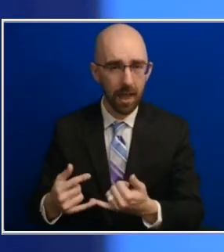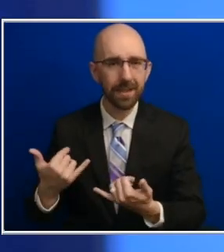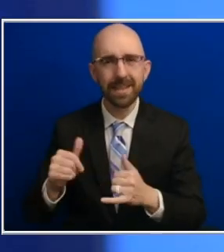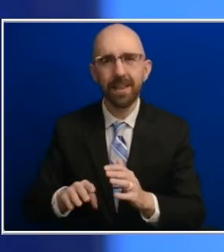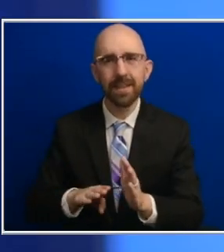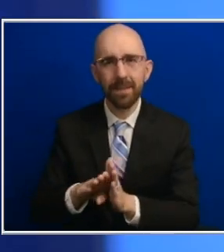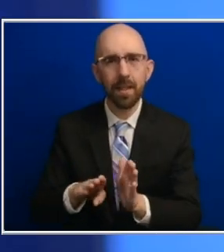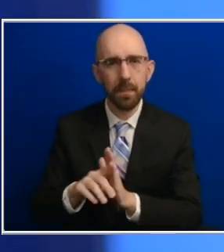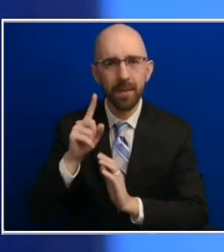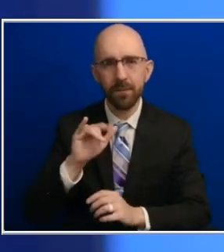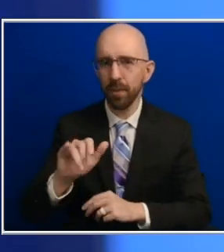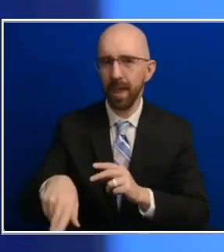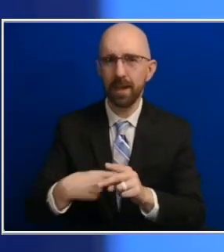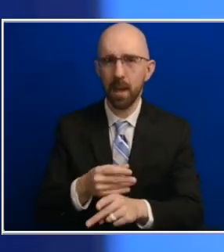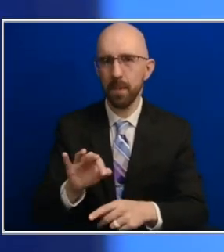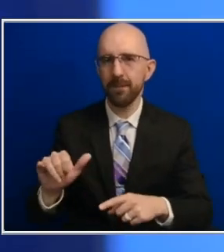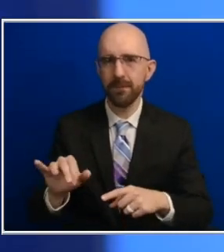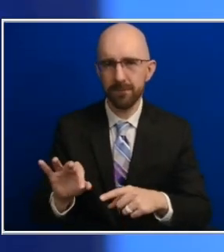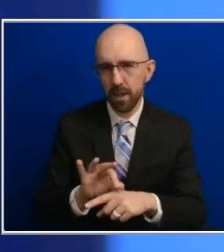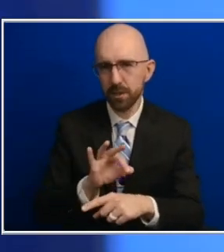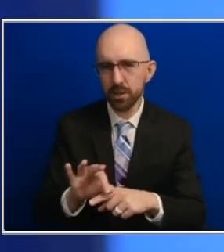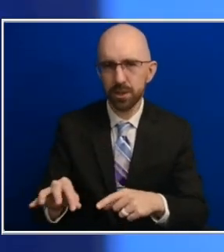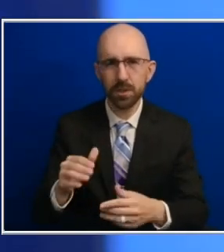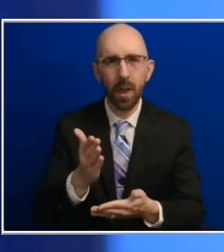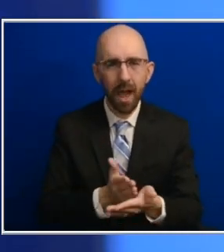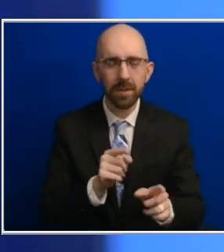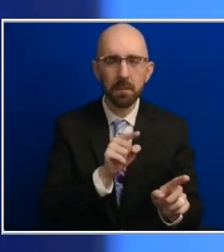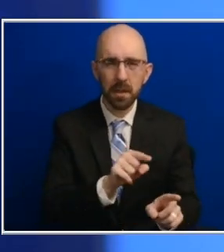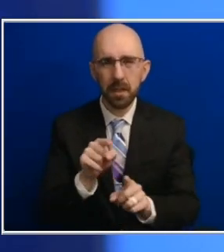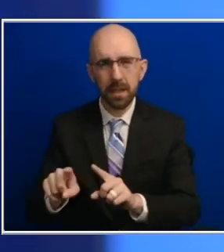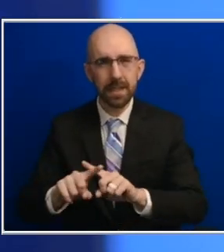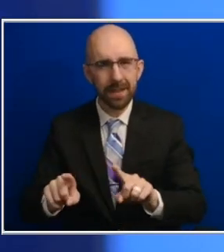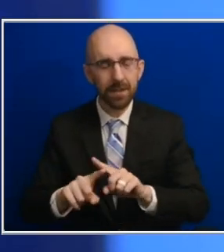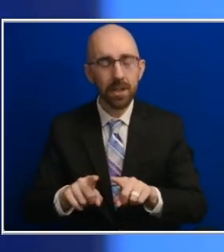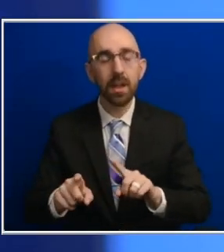types of functions. So there are some nuanced differences, but in terms of completing the